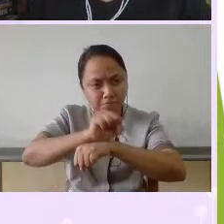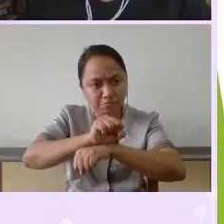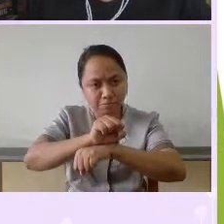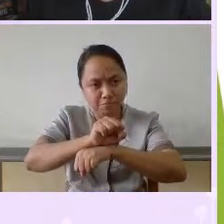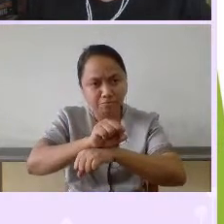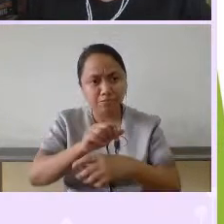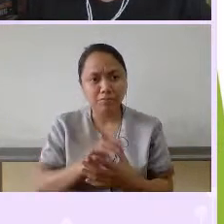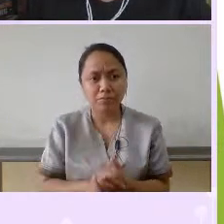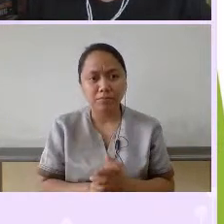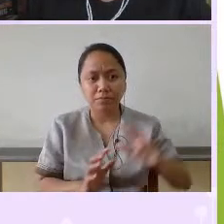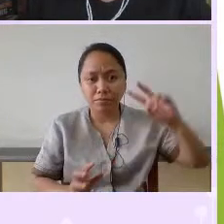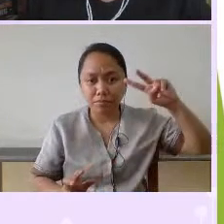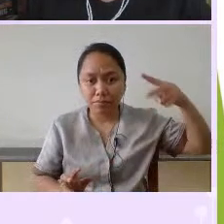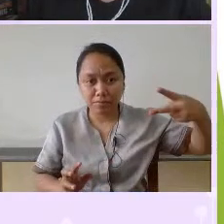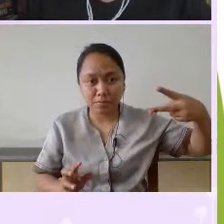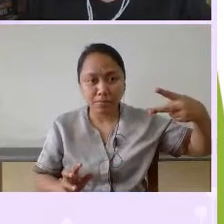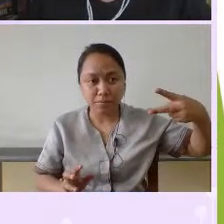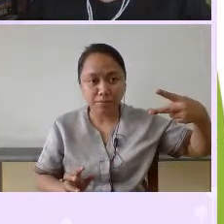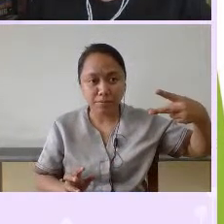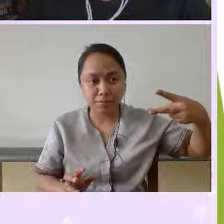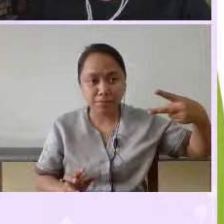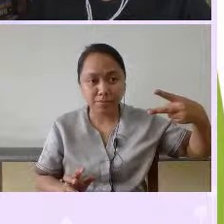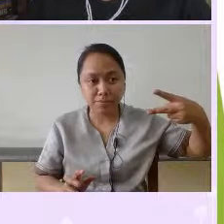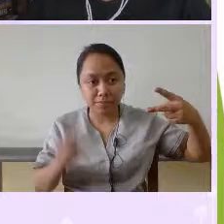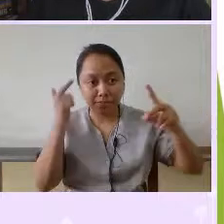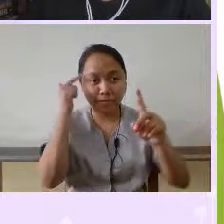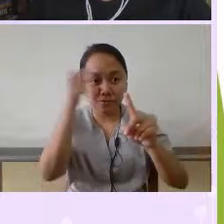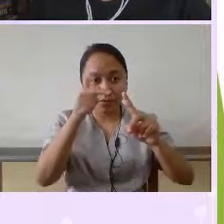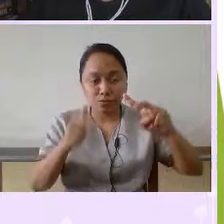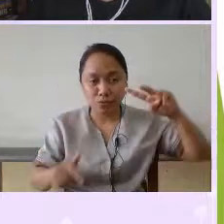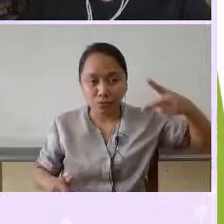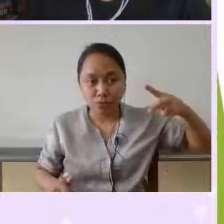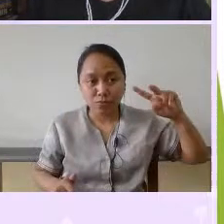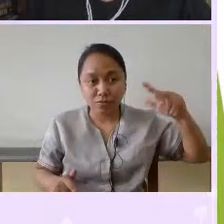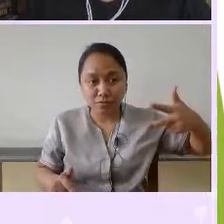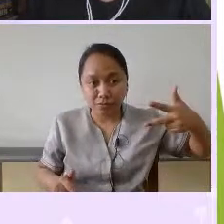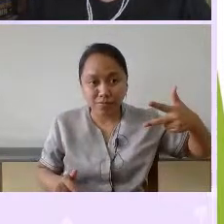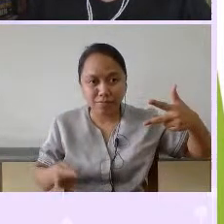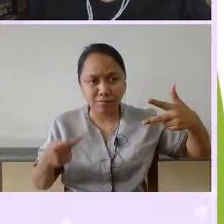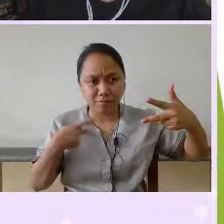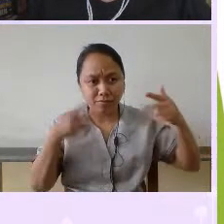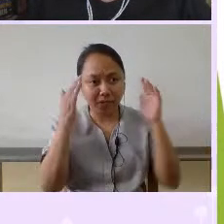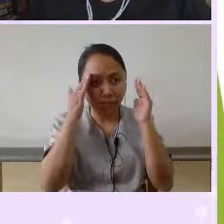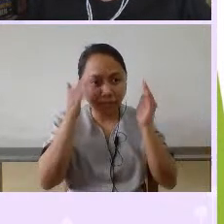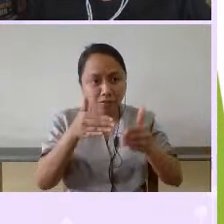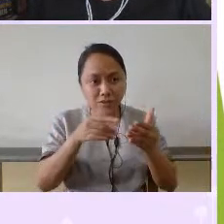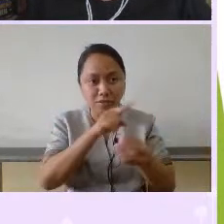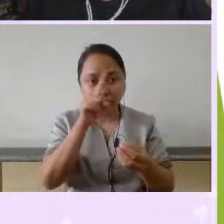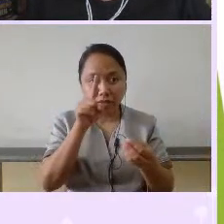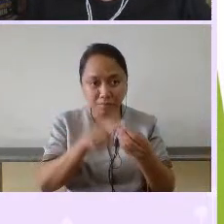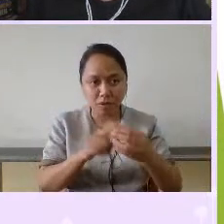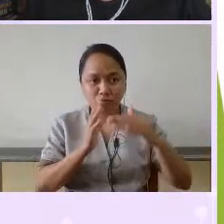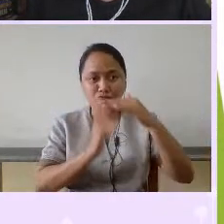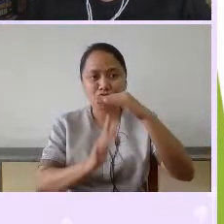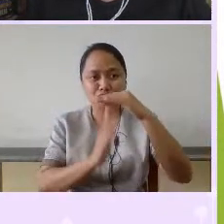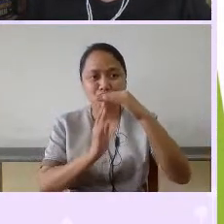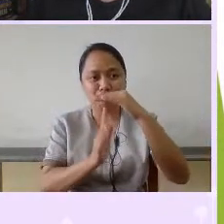So naman pong goals number 2 and 3 ay nakatuon naman sa ating mga clients or